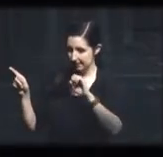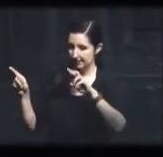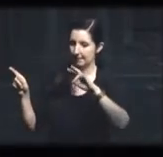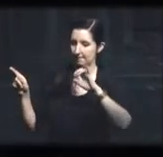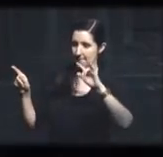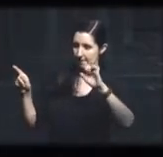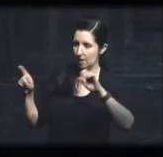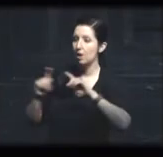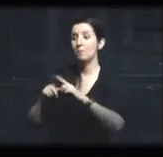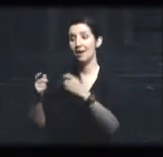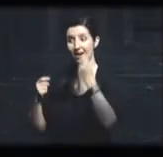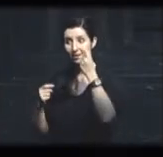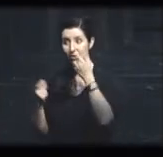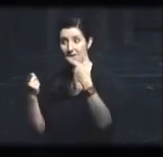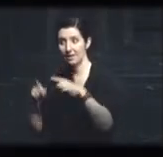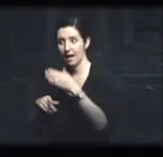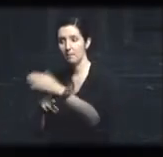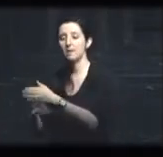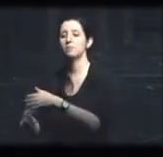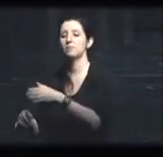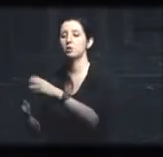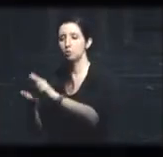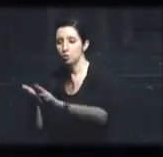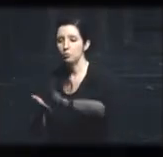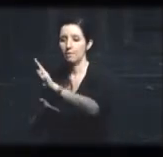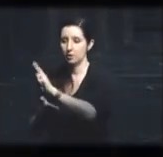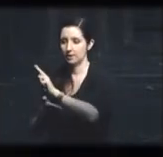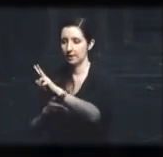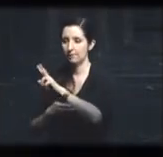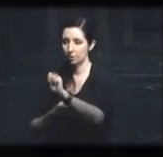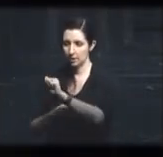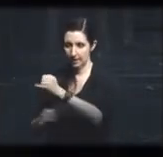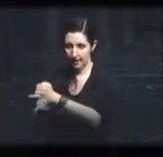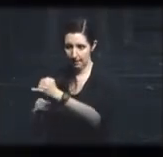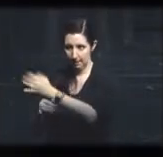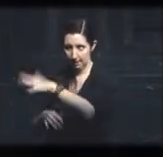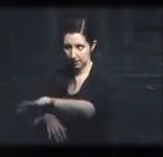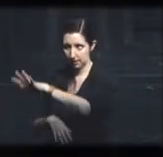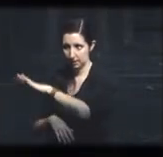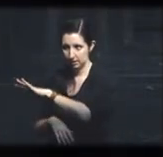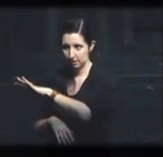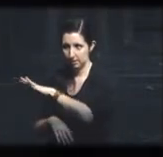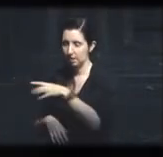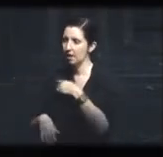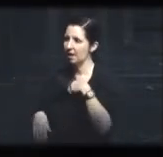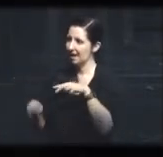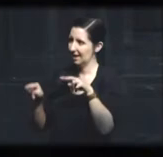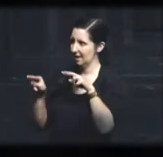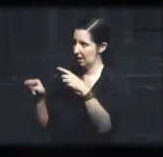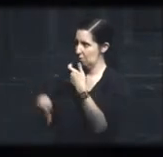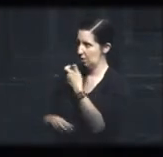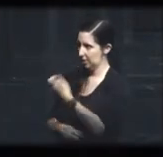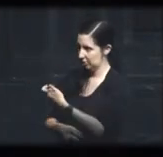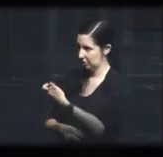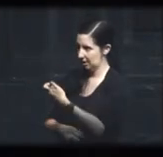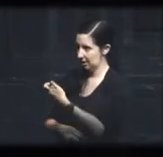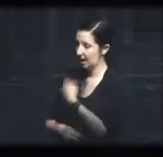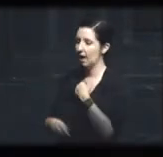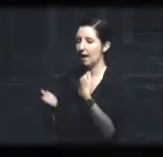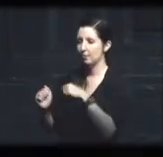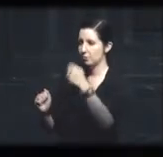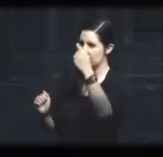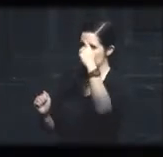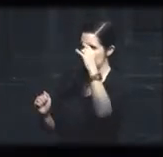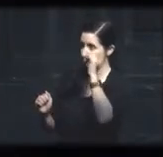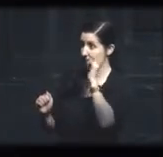at the University of Virginia there. And watching this, putting myself in the shoes of an administrator